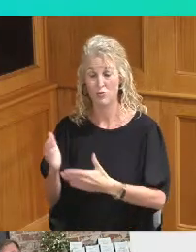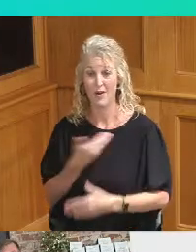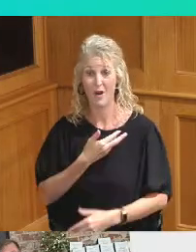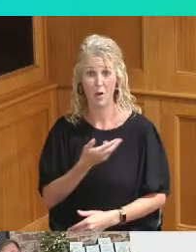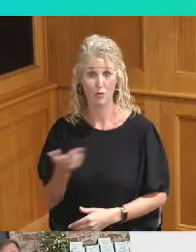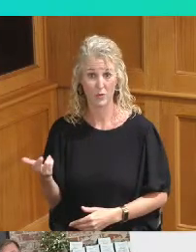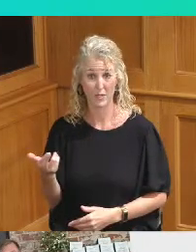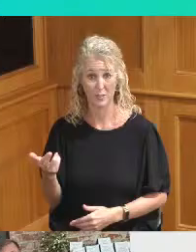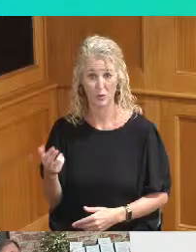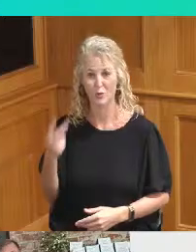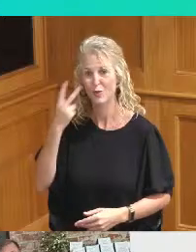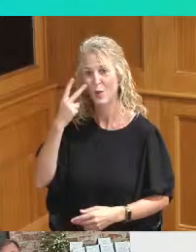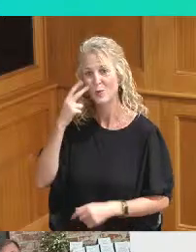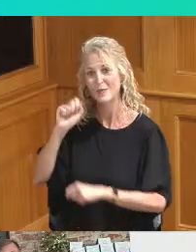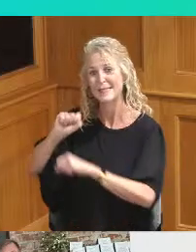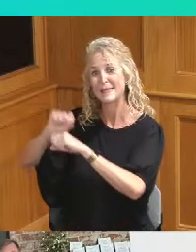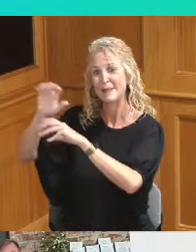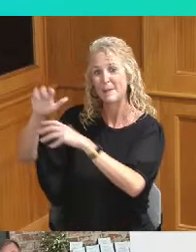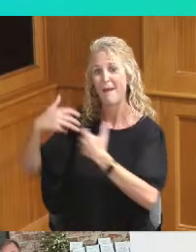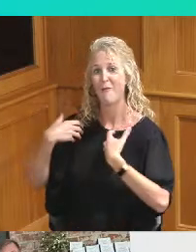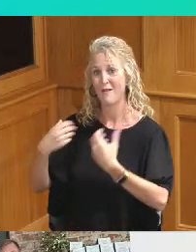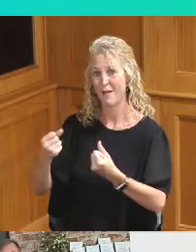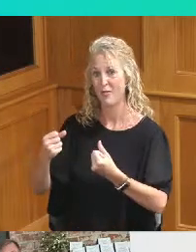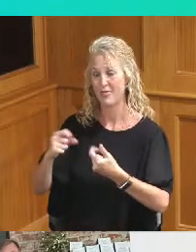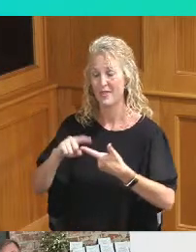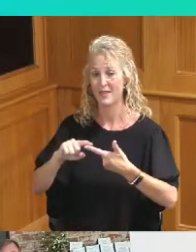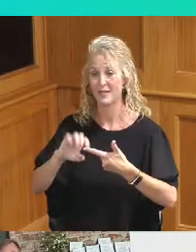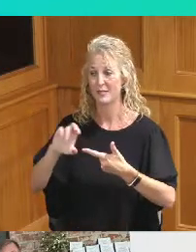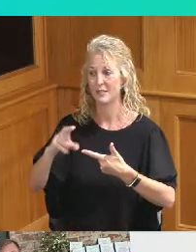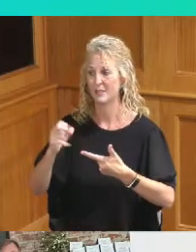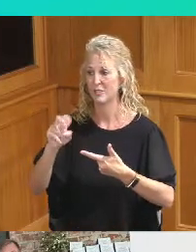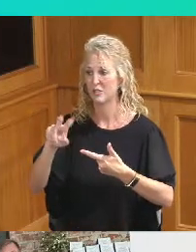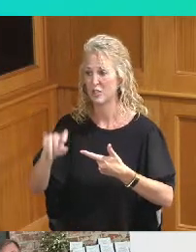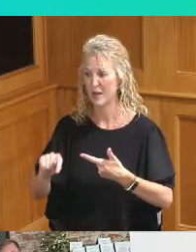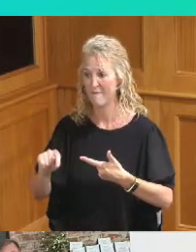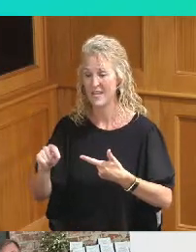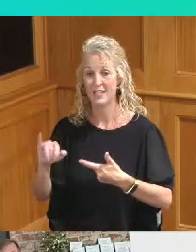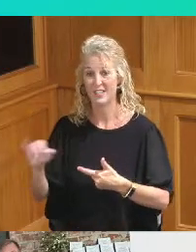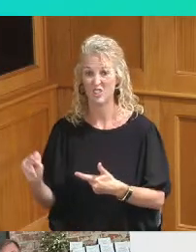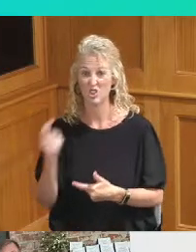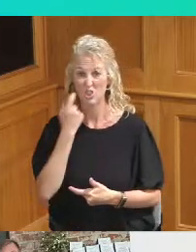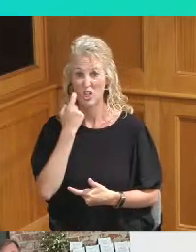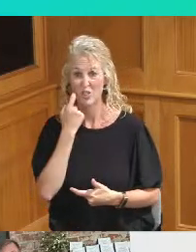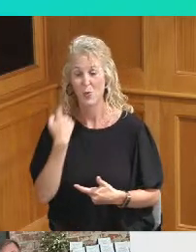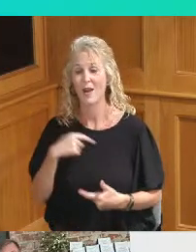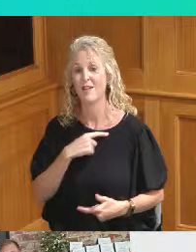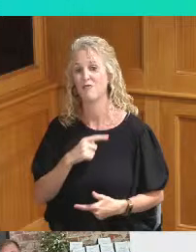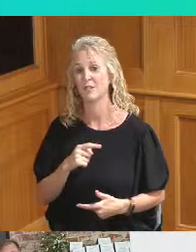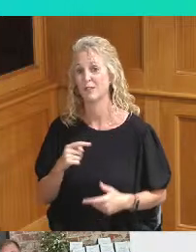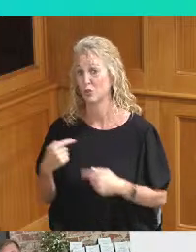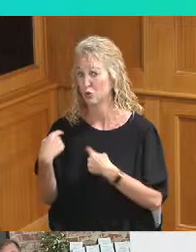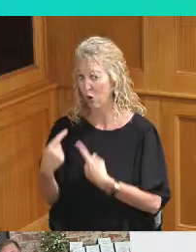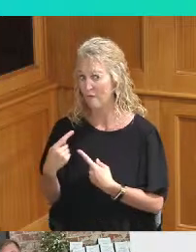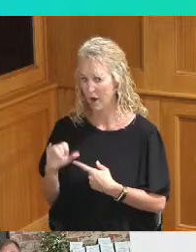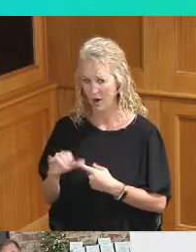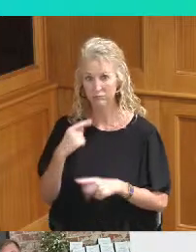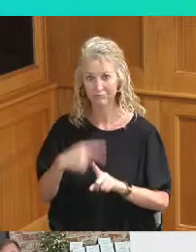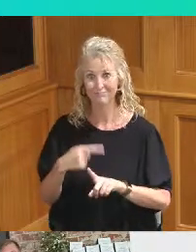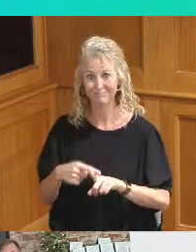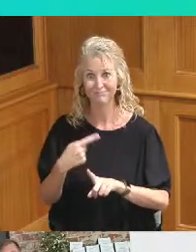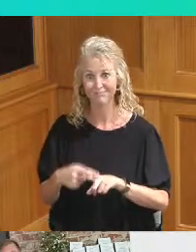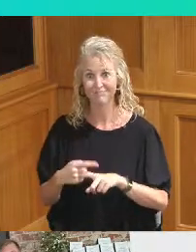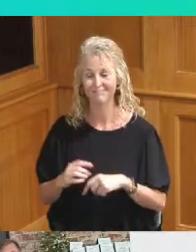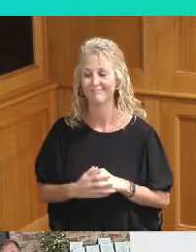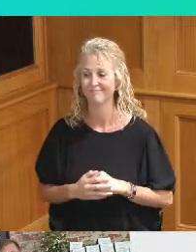Blitzes were held in Mount Healthy last October and in Cheviot this January, and we've had some encouraging results from this. So